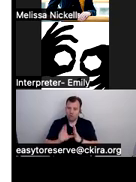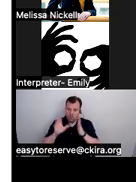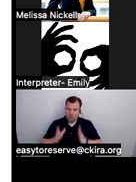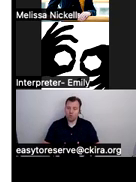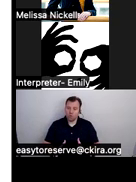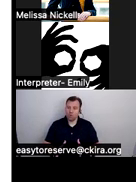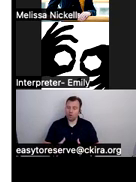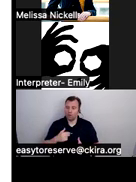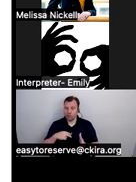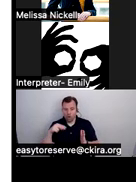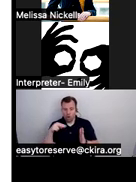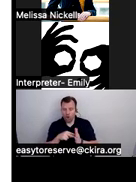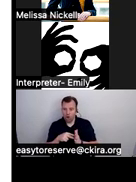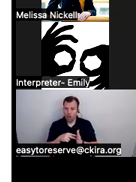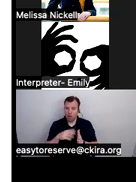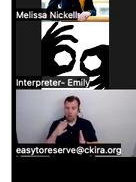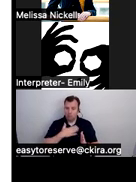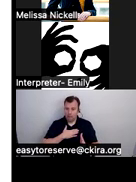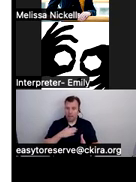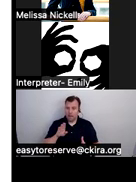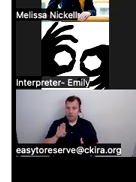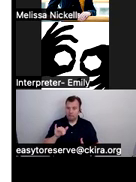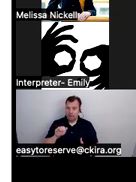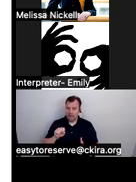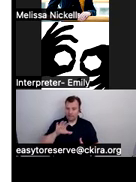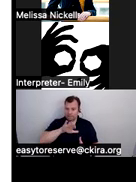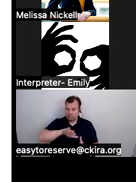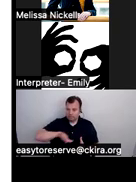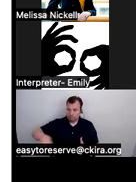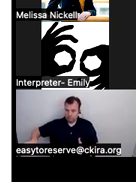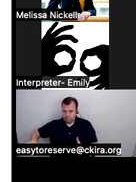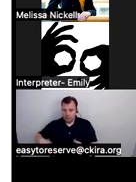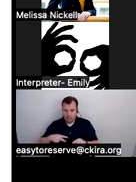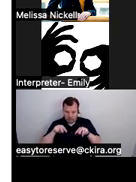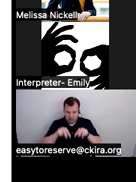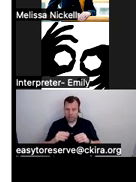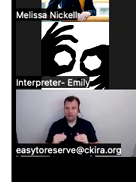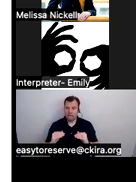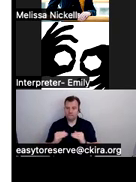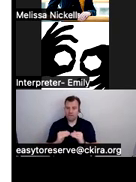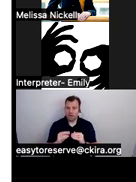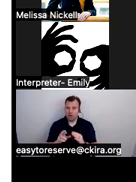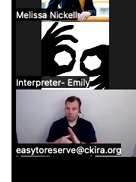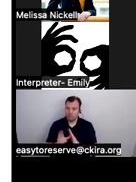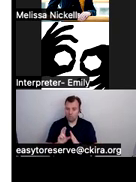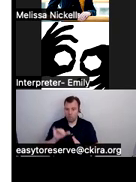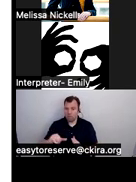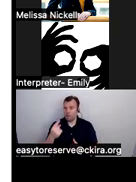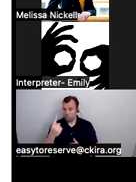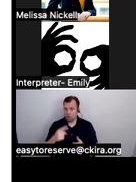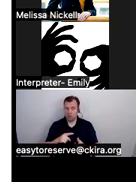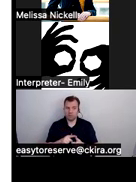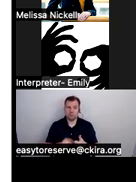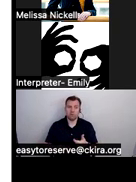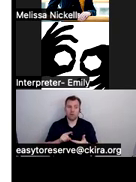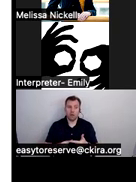to negate their biases that they have in trying to carry out a fair review. So that's one thing NIH is doing.